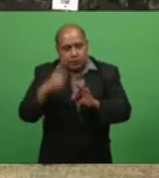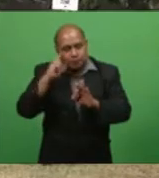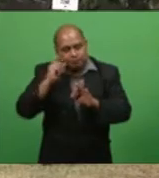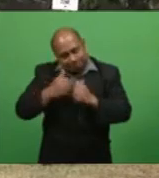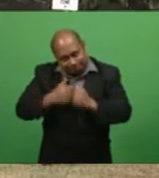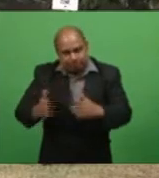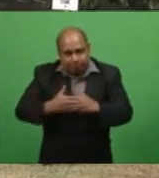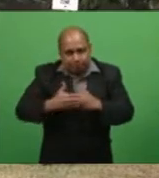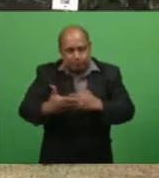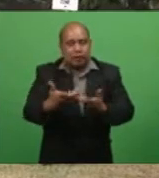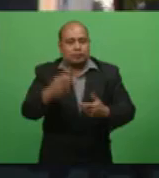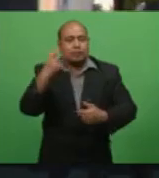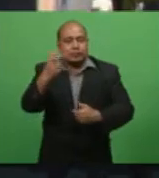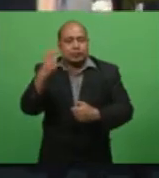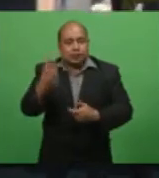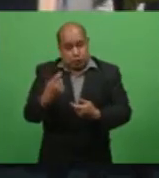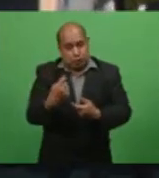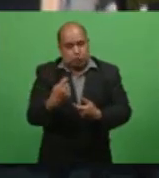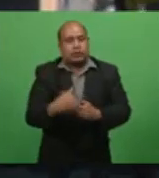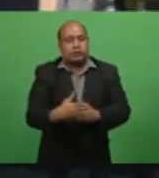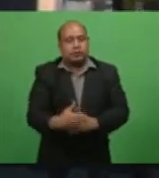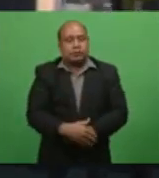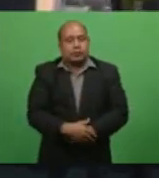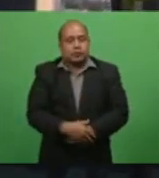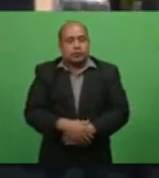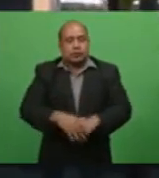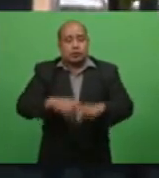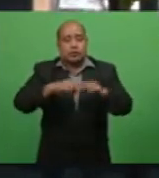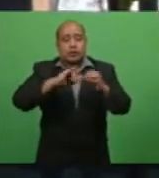harvesting season. The FSC aims to produce